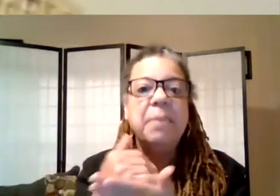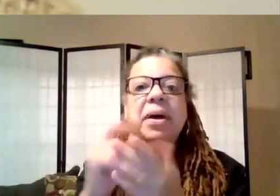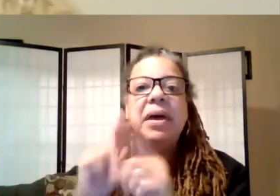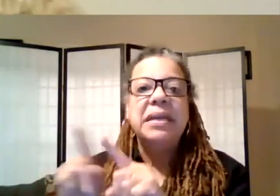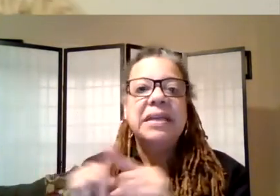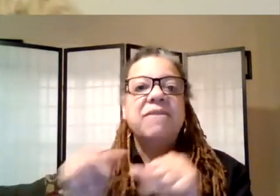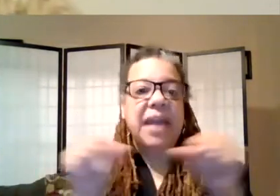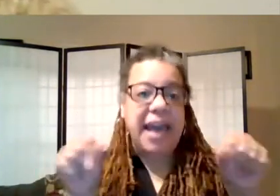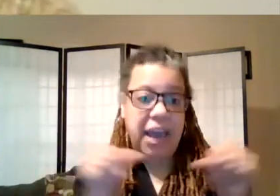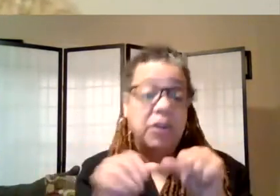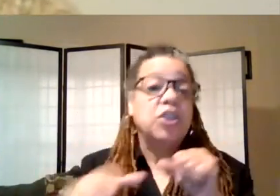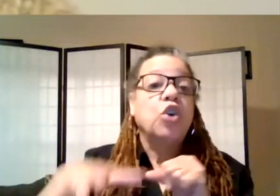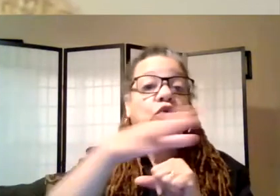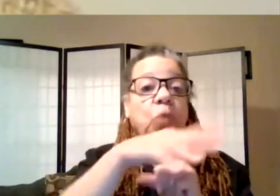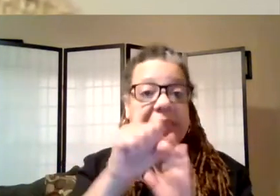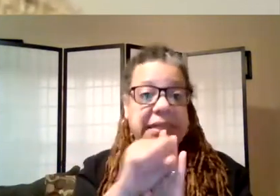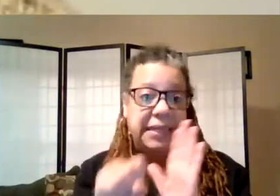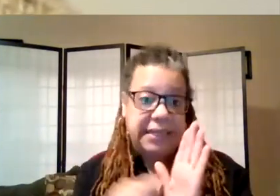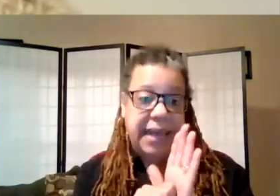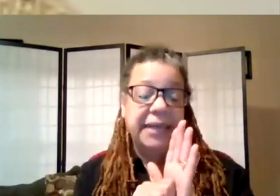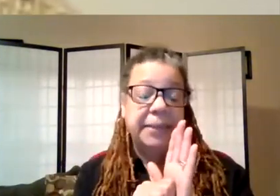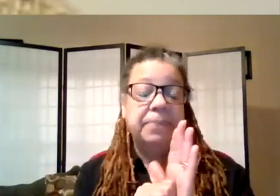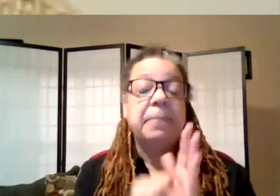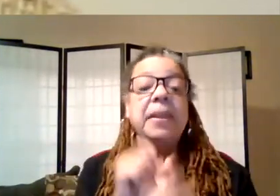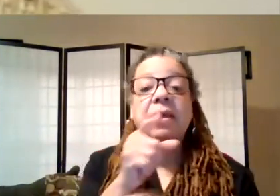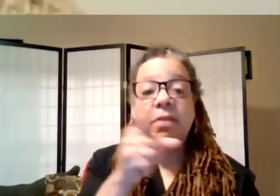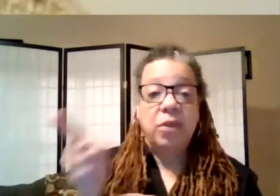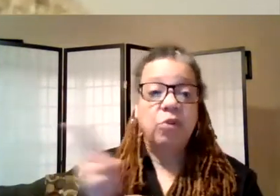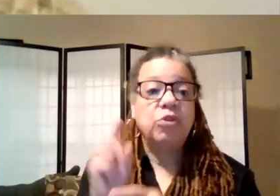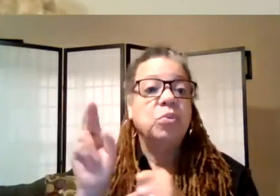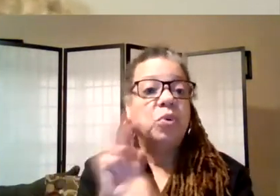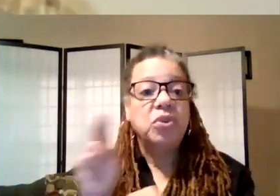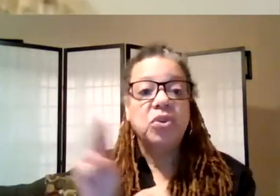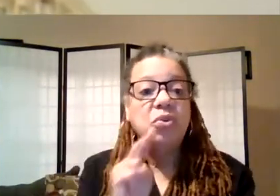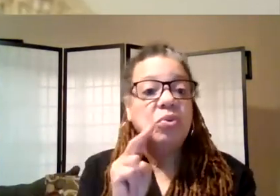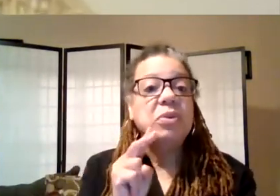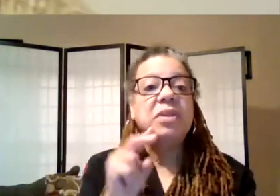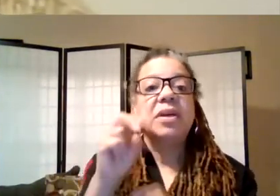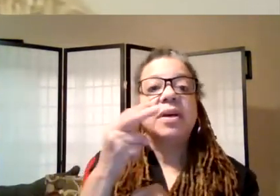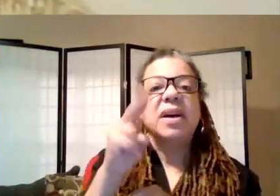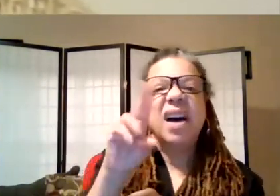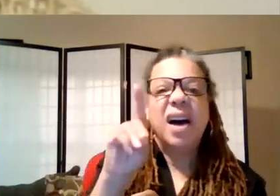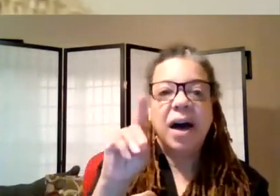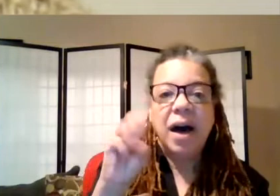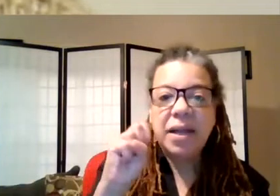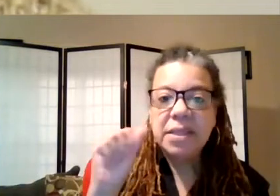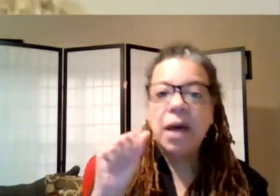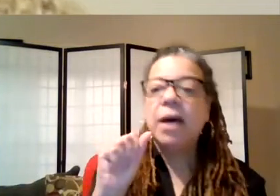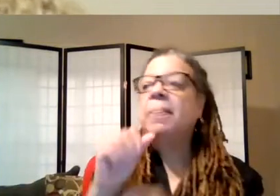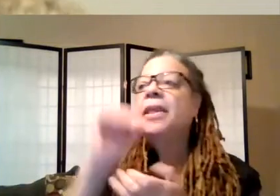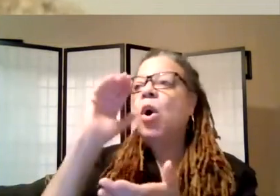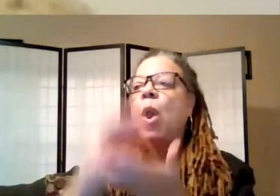state. So those calculations will be put into effect using the HUD's low income calculus and all